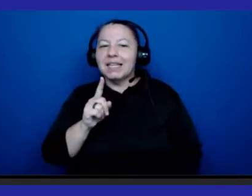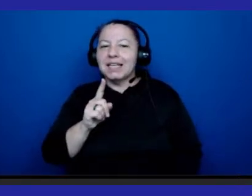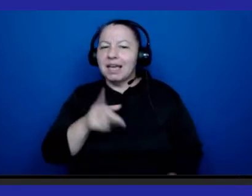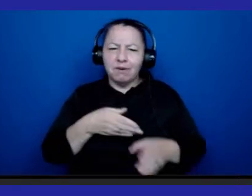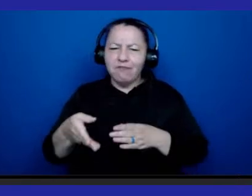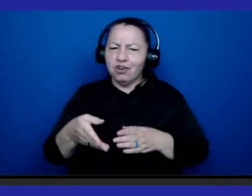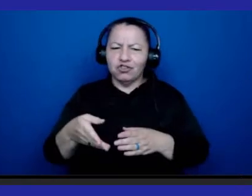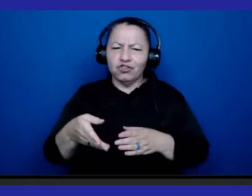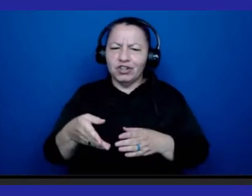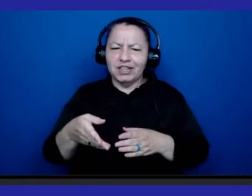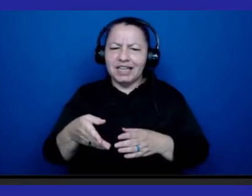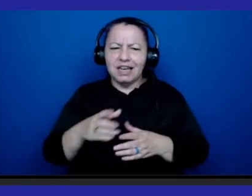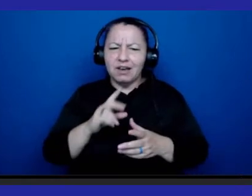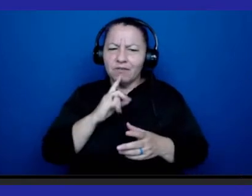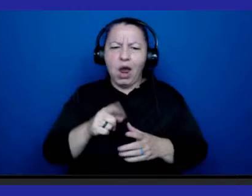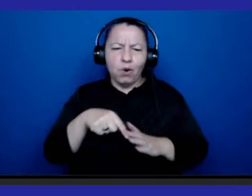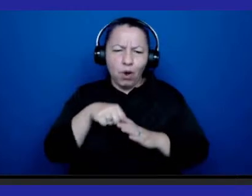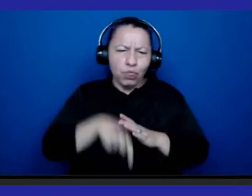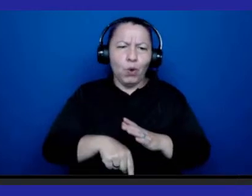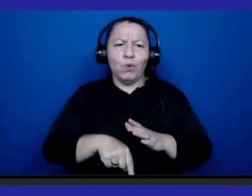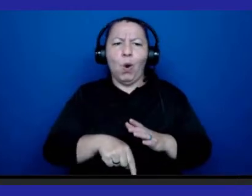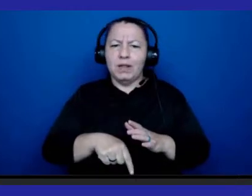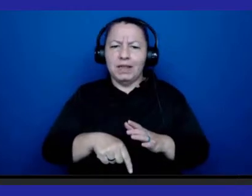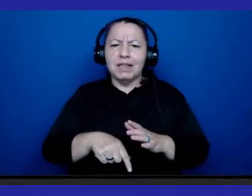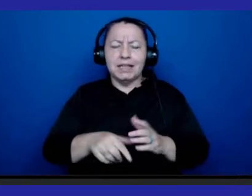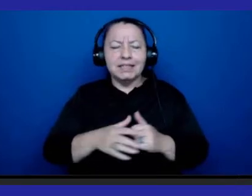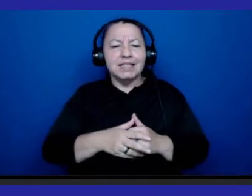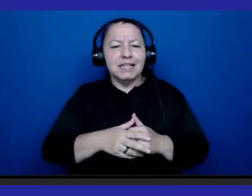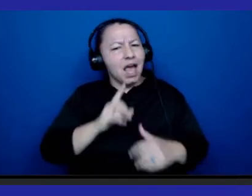very thorough, and what I really